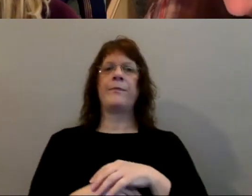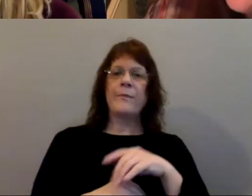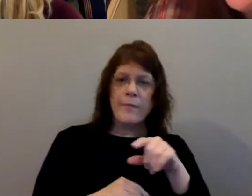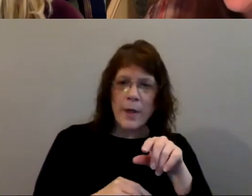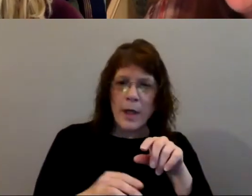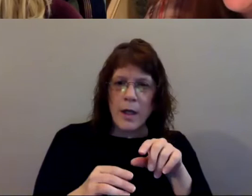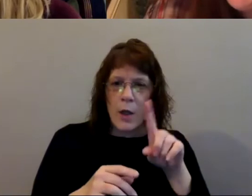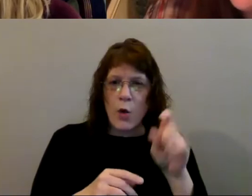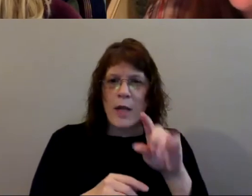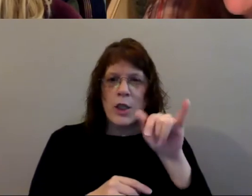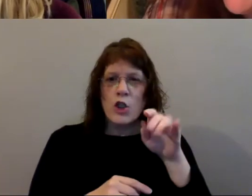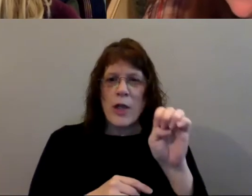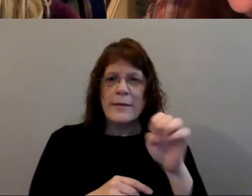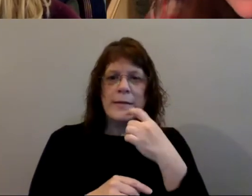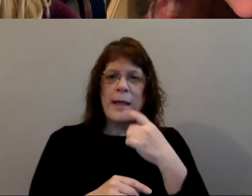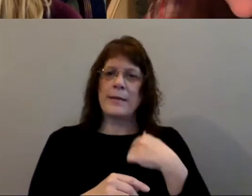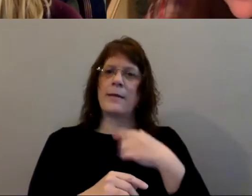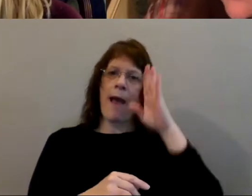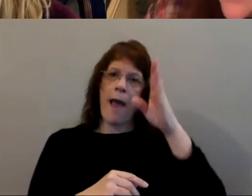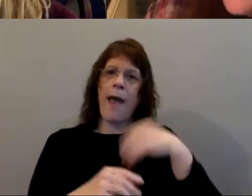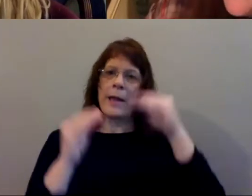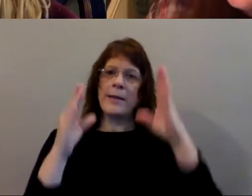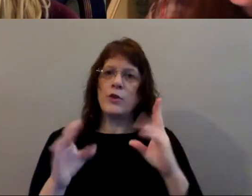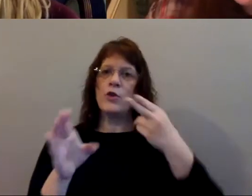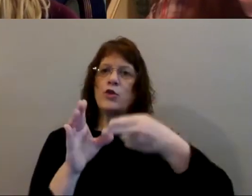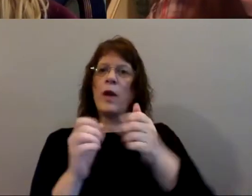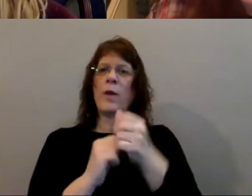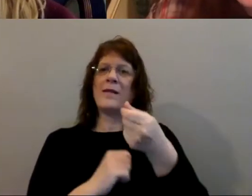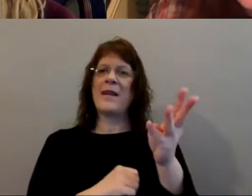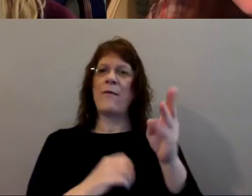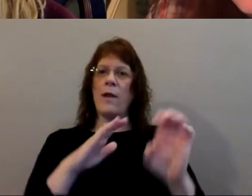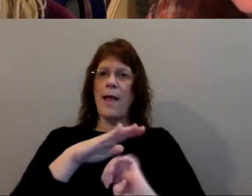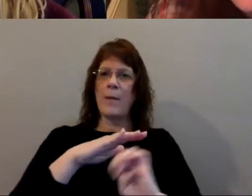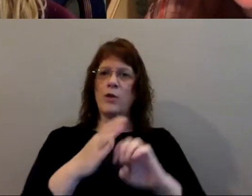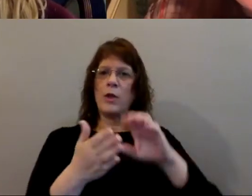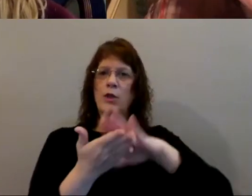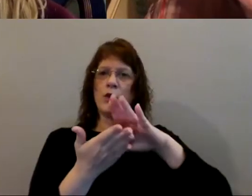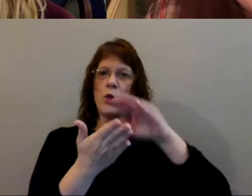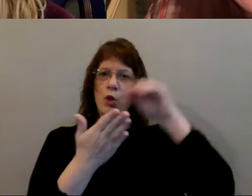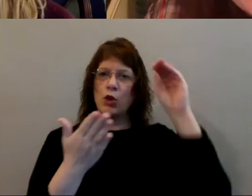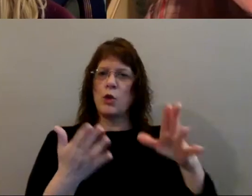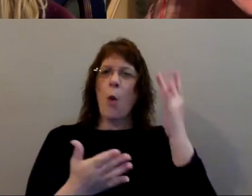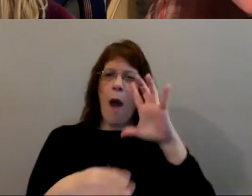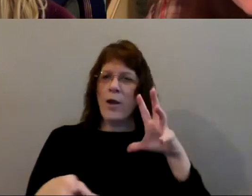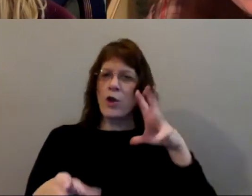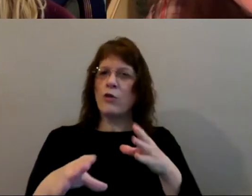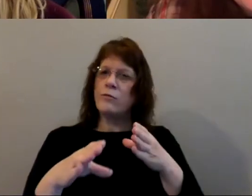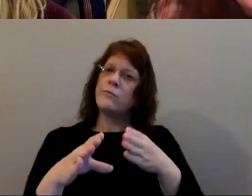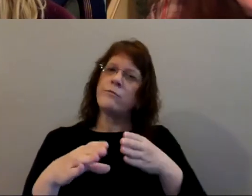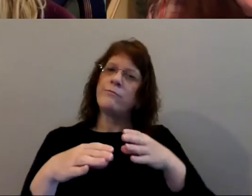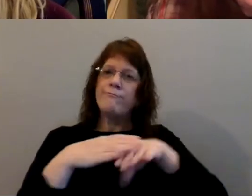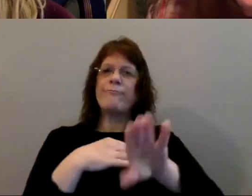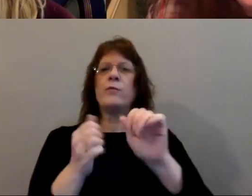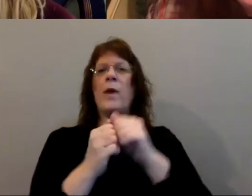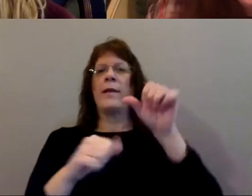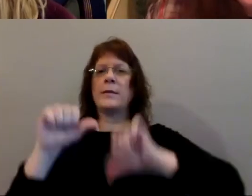I'm a teacher joining with several of my elementary school students. What inspired you to go into science, and particularly environmental science, when you were